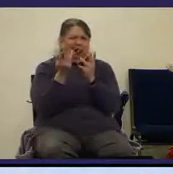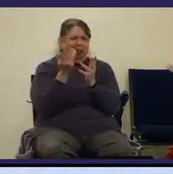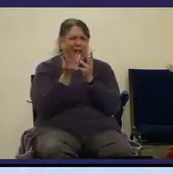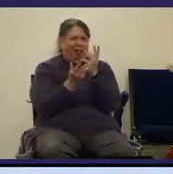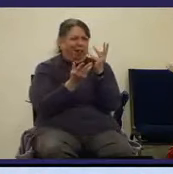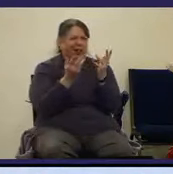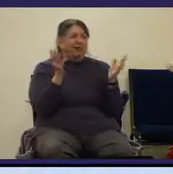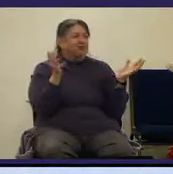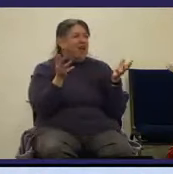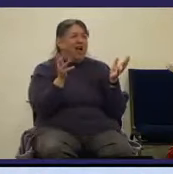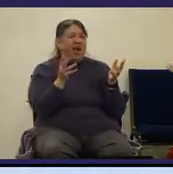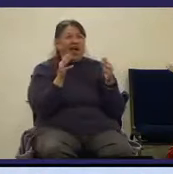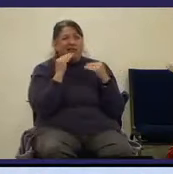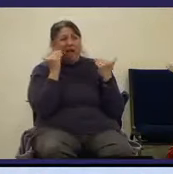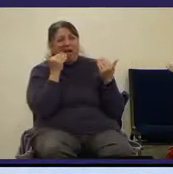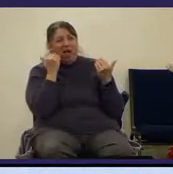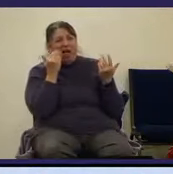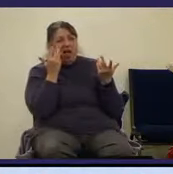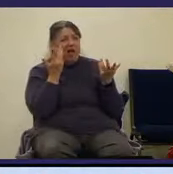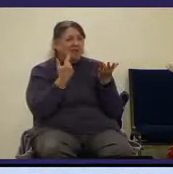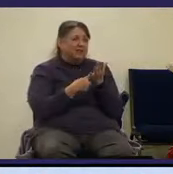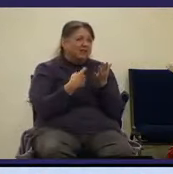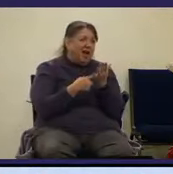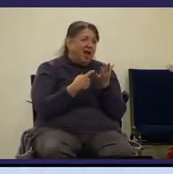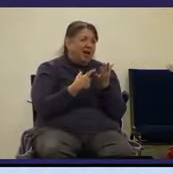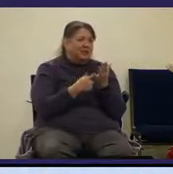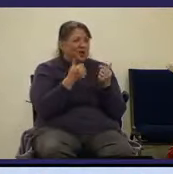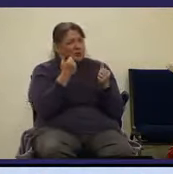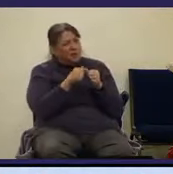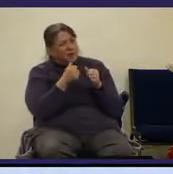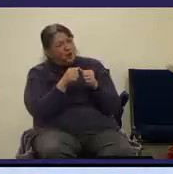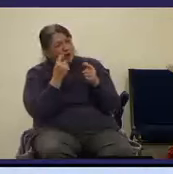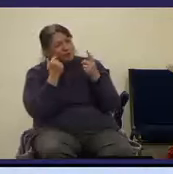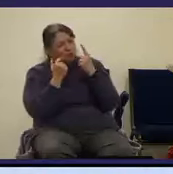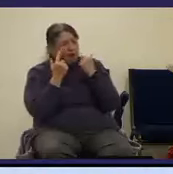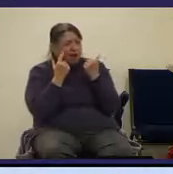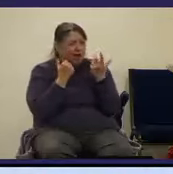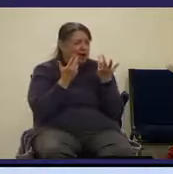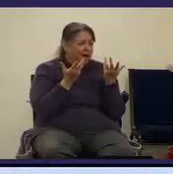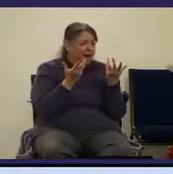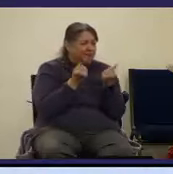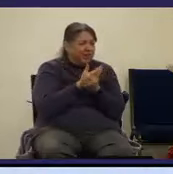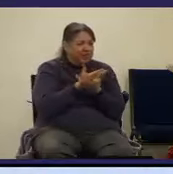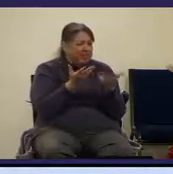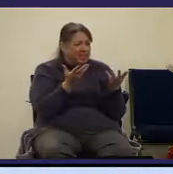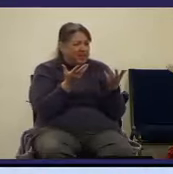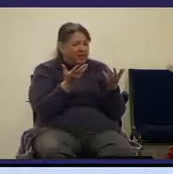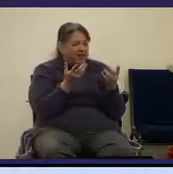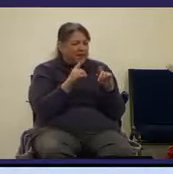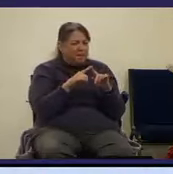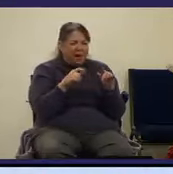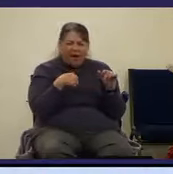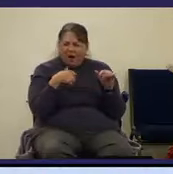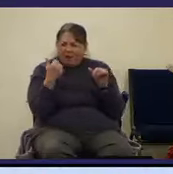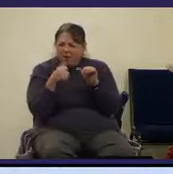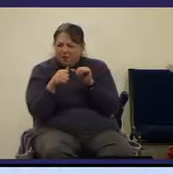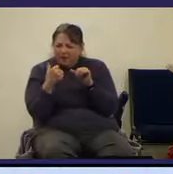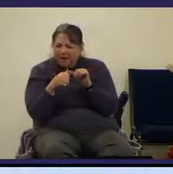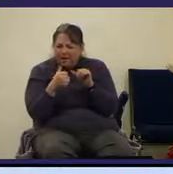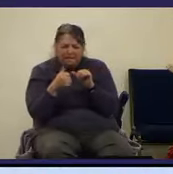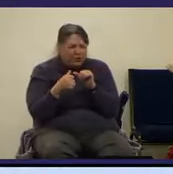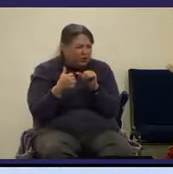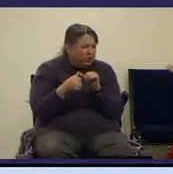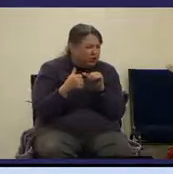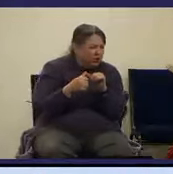standing, talking, laughing, remembering, crying. Everything was there. And I remember asking the